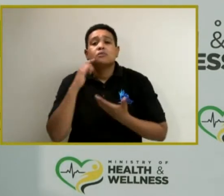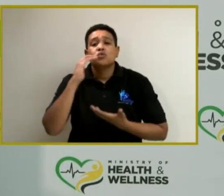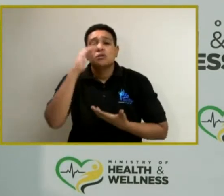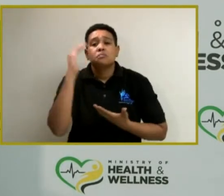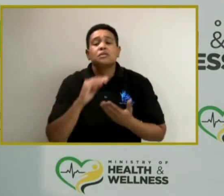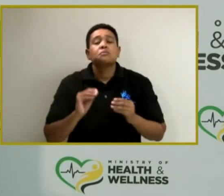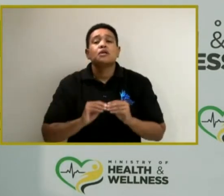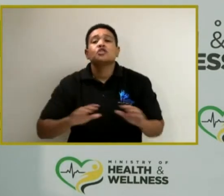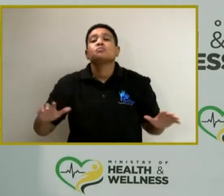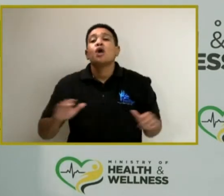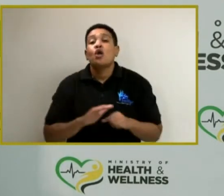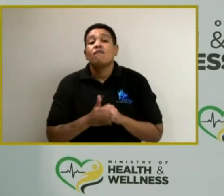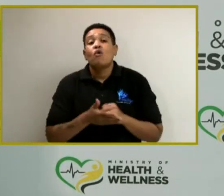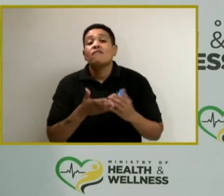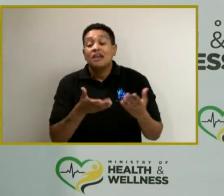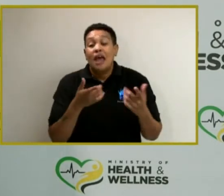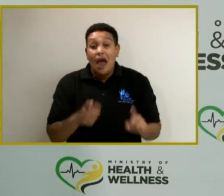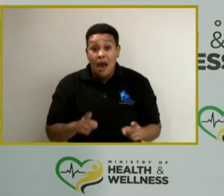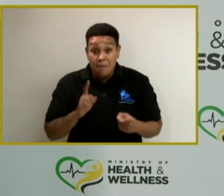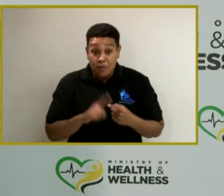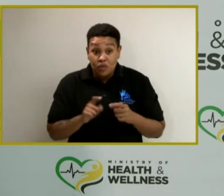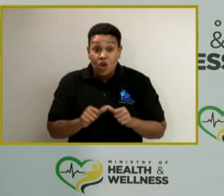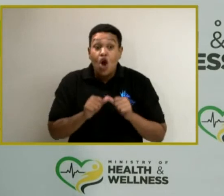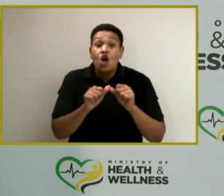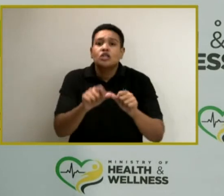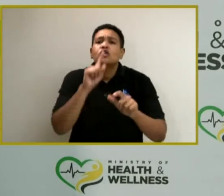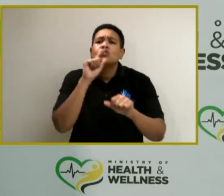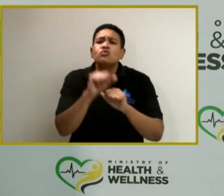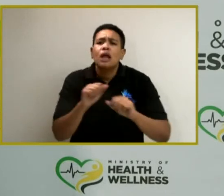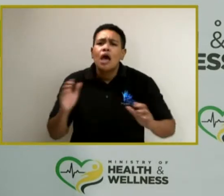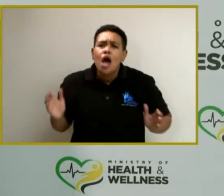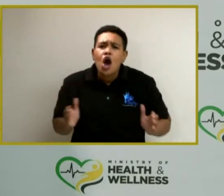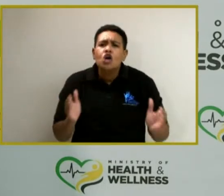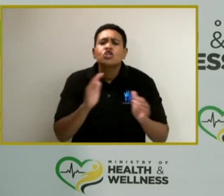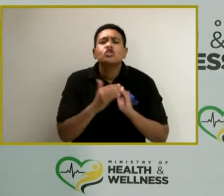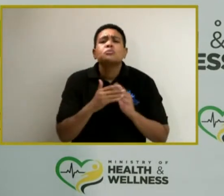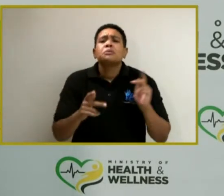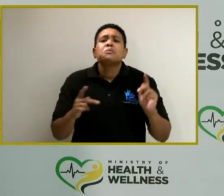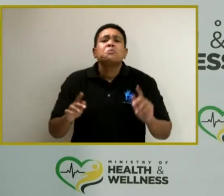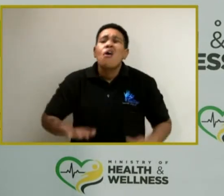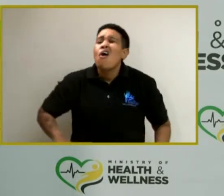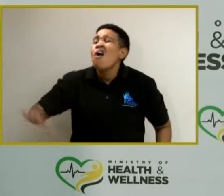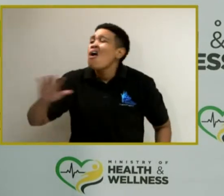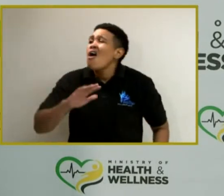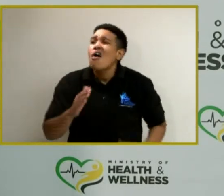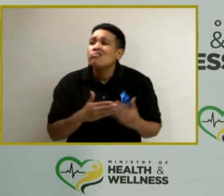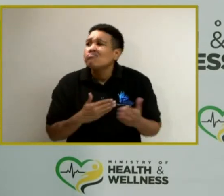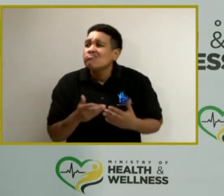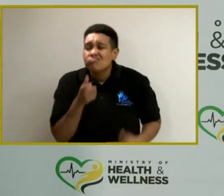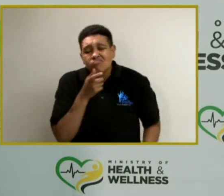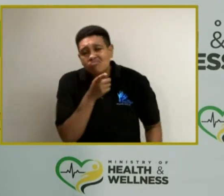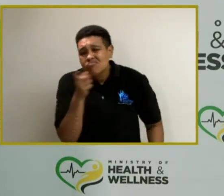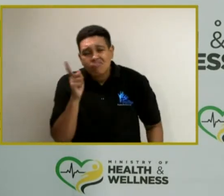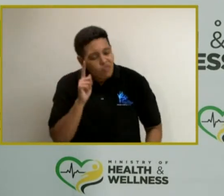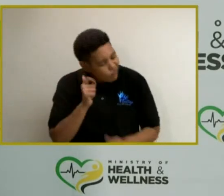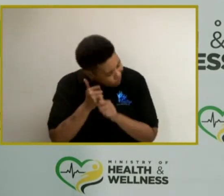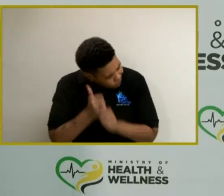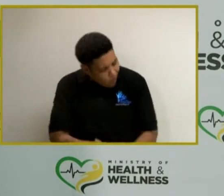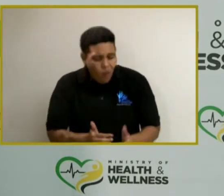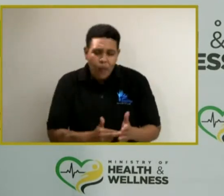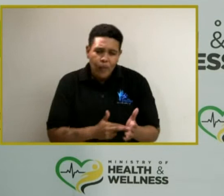spread of COVID-19 and continue to encourage Jamaicans, all of us, to abide by those